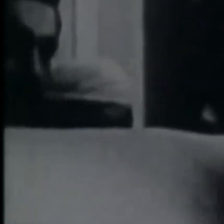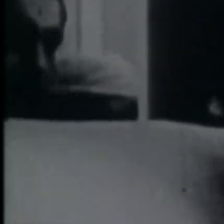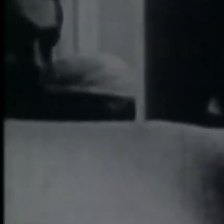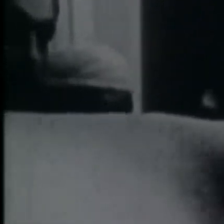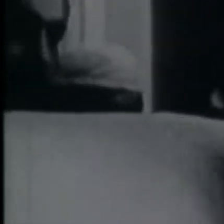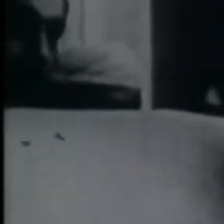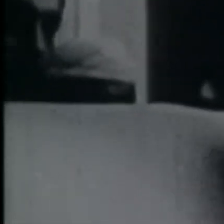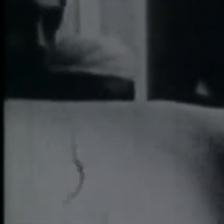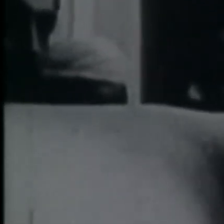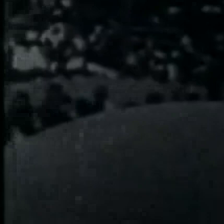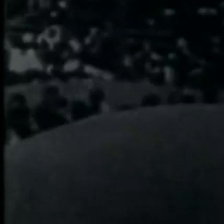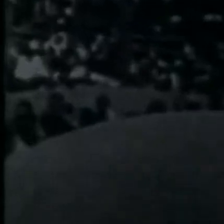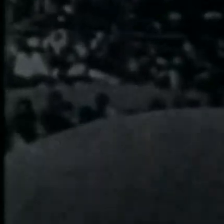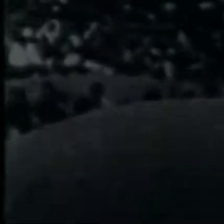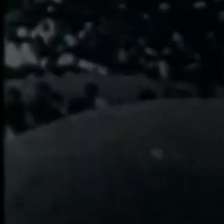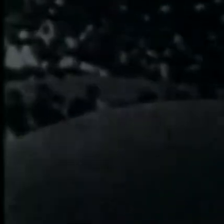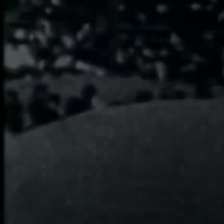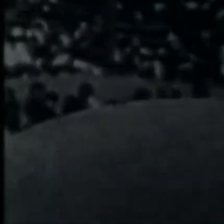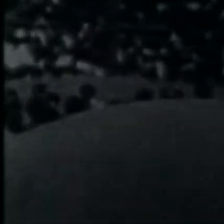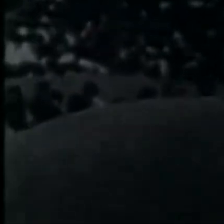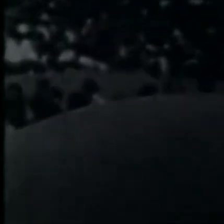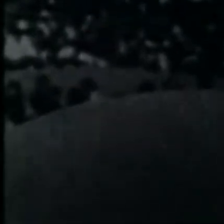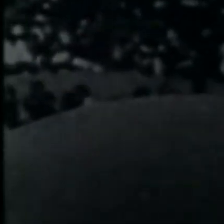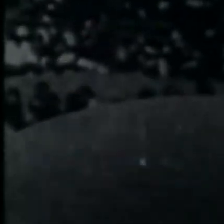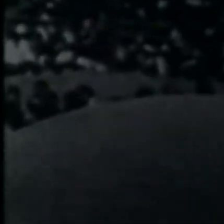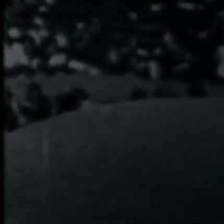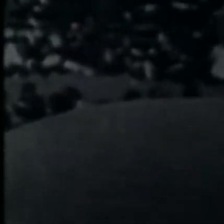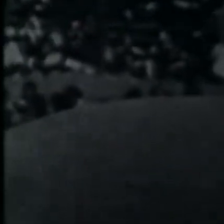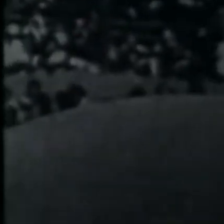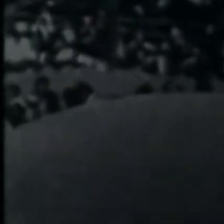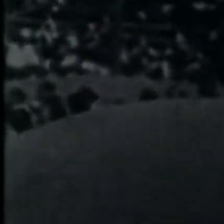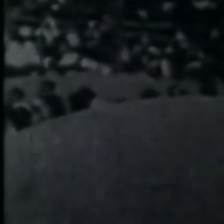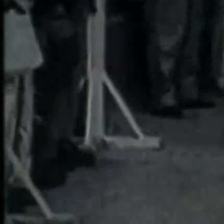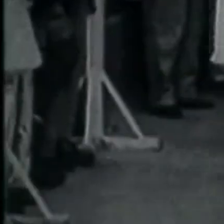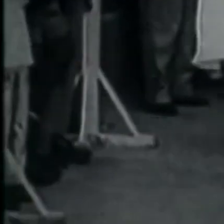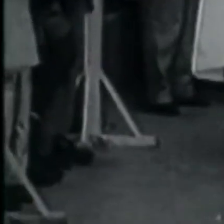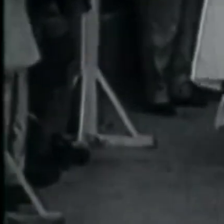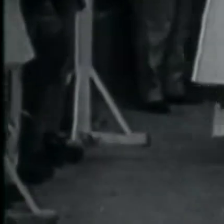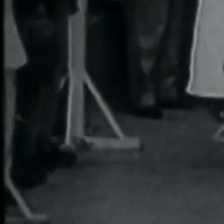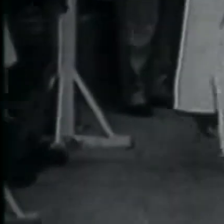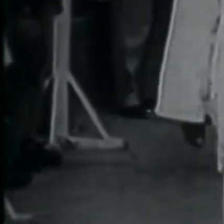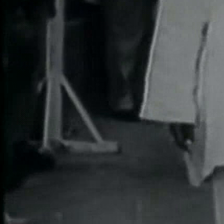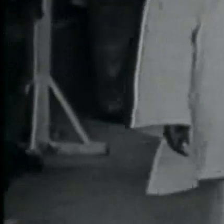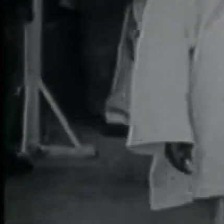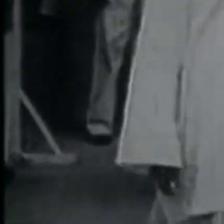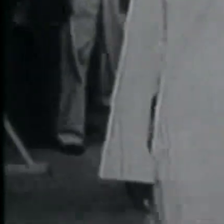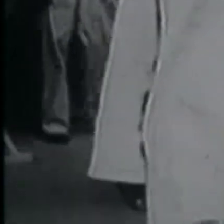killed. He championed a philosophy of non-violence, only to die at the hand of an assassin.